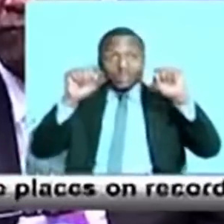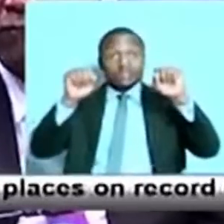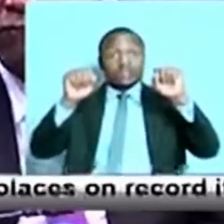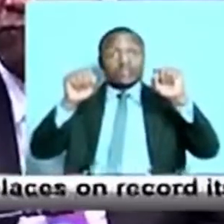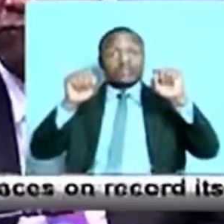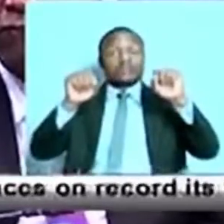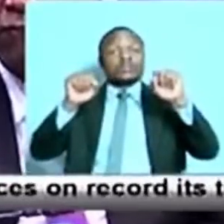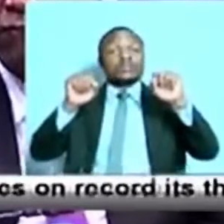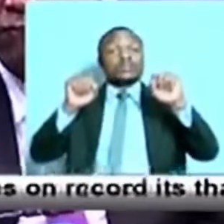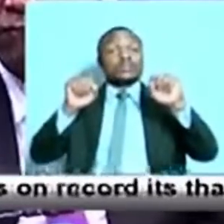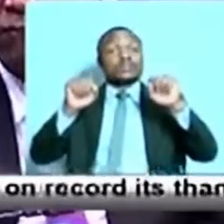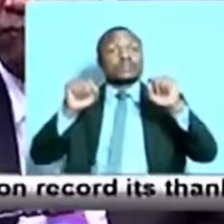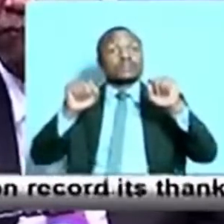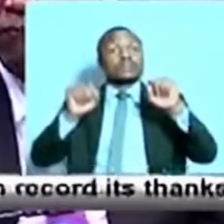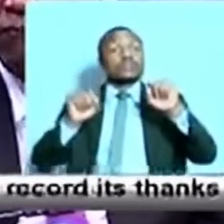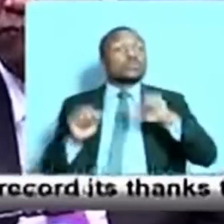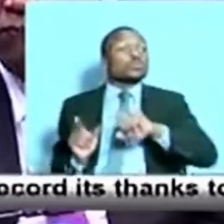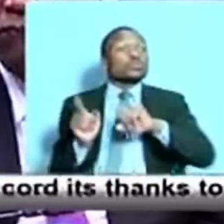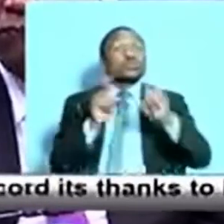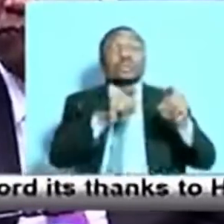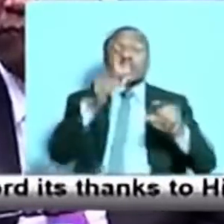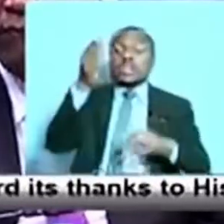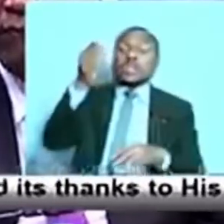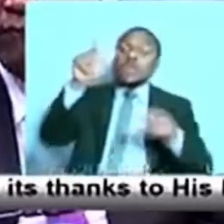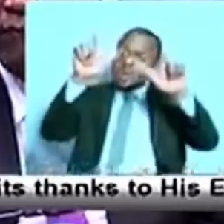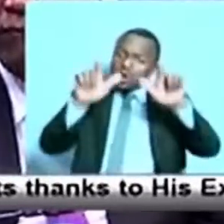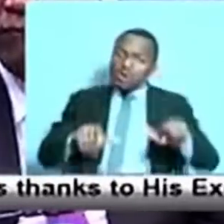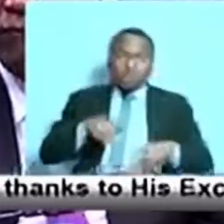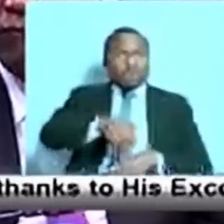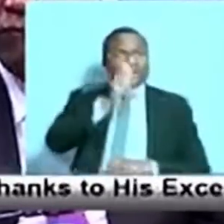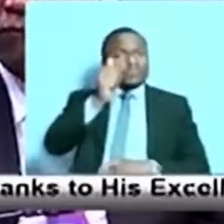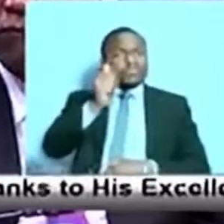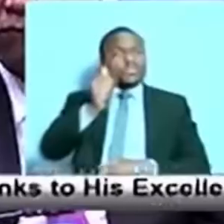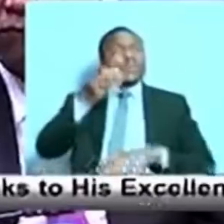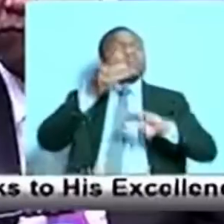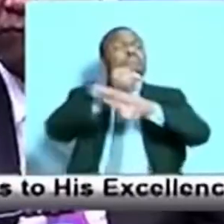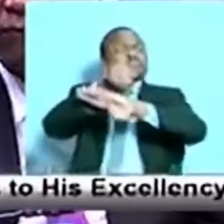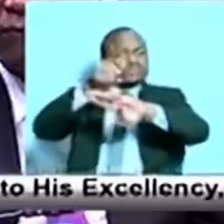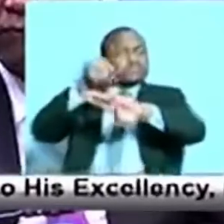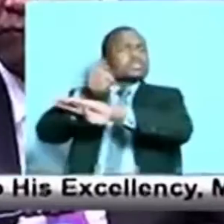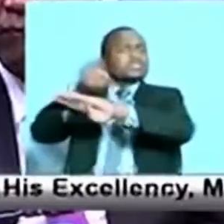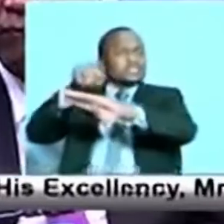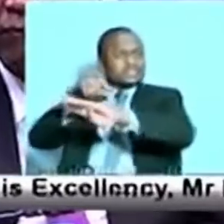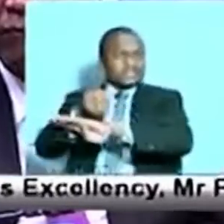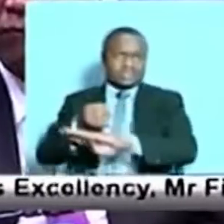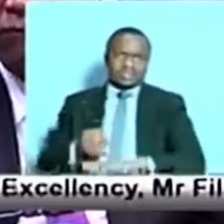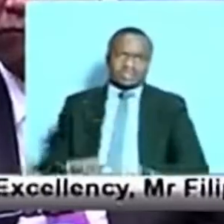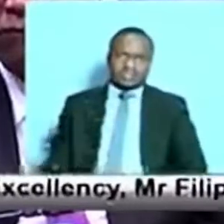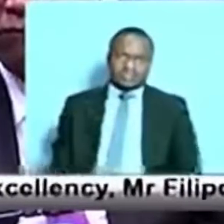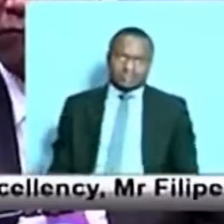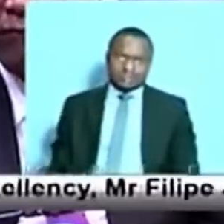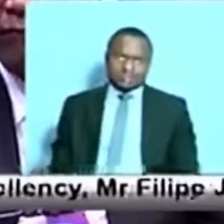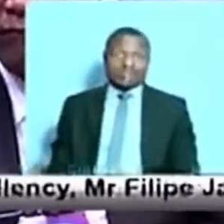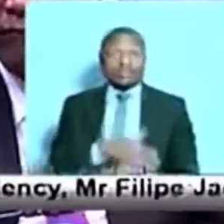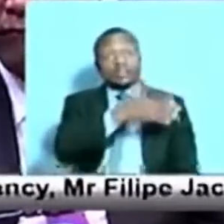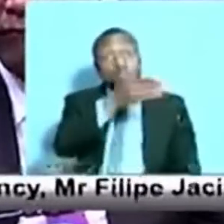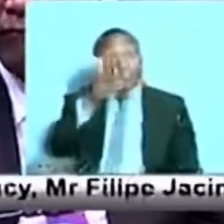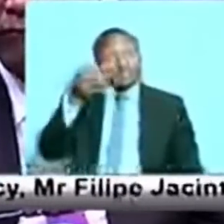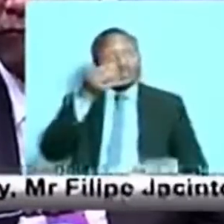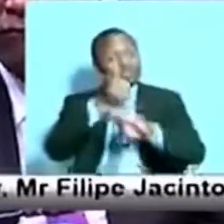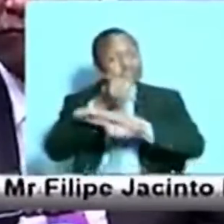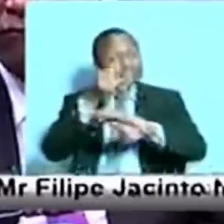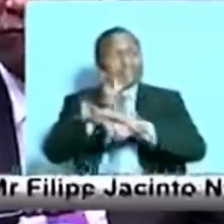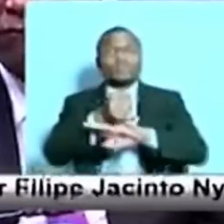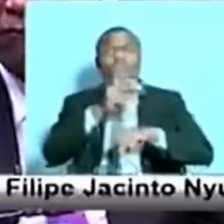strip himself of his dignity, to start going around insulting others in the countryside, and those that is insulting